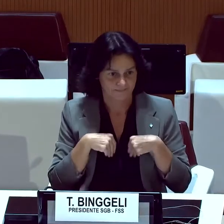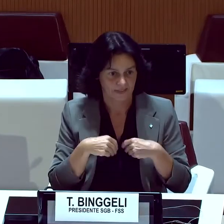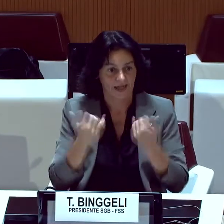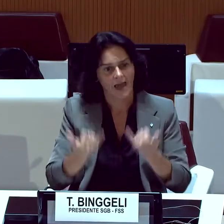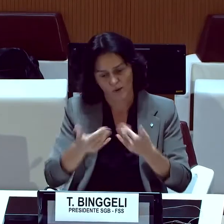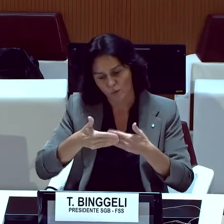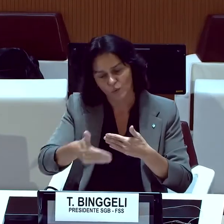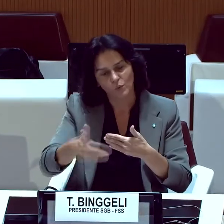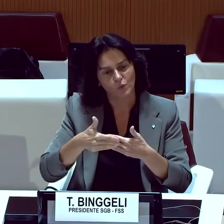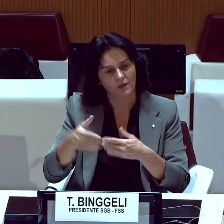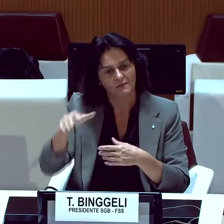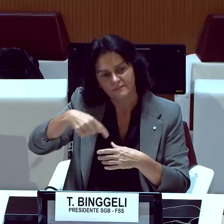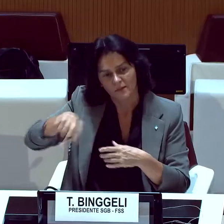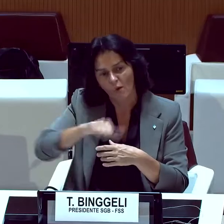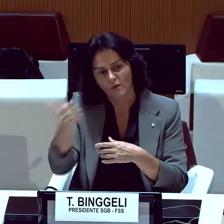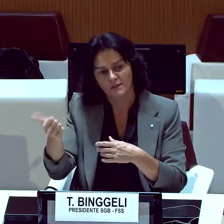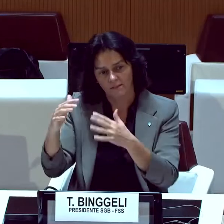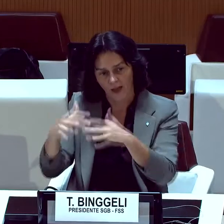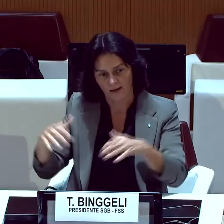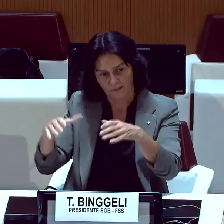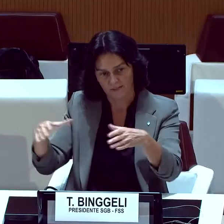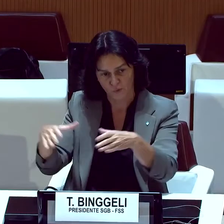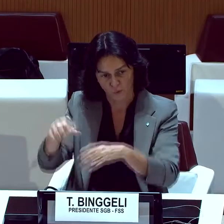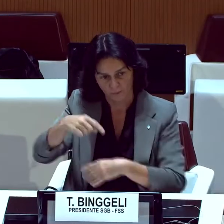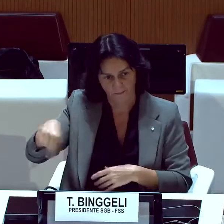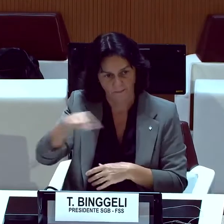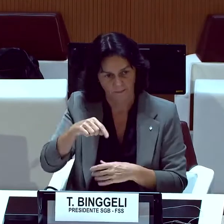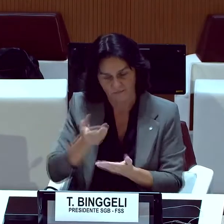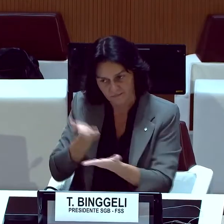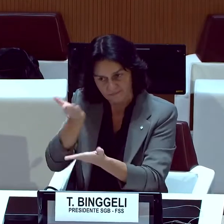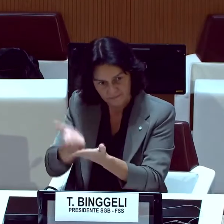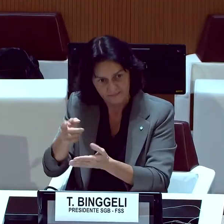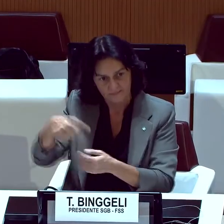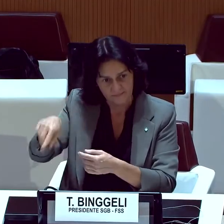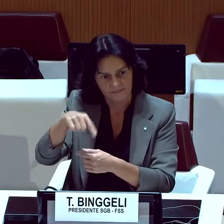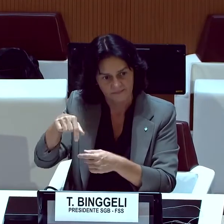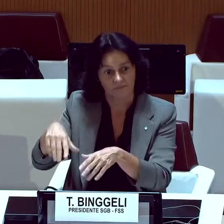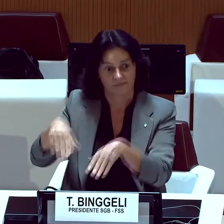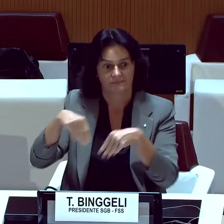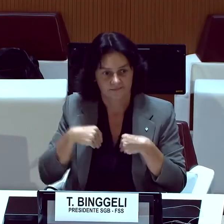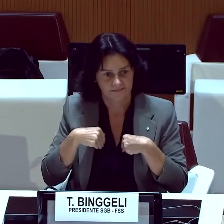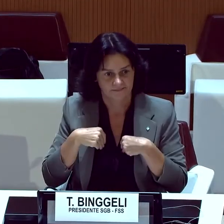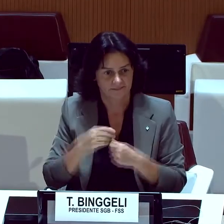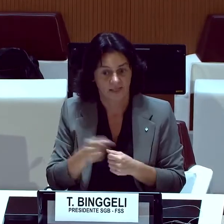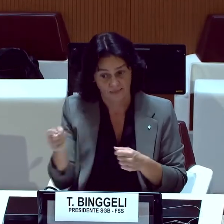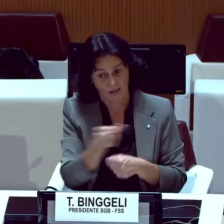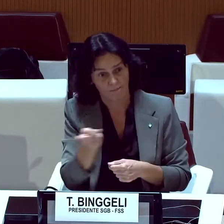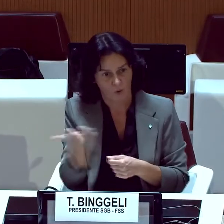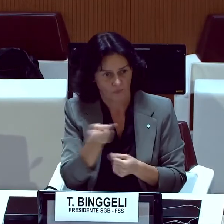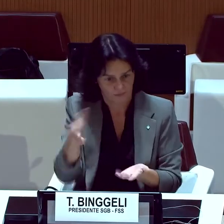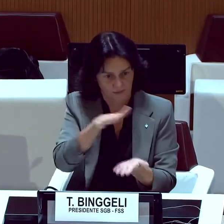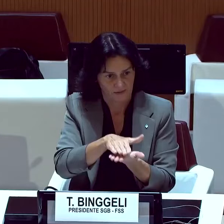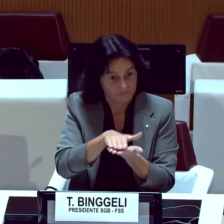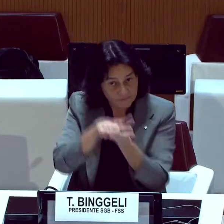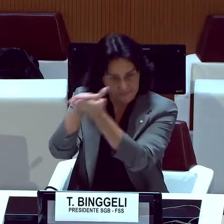was successful as of June this year. Our next step on this journey towards recognition is to now approach the